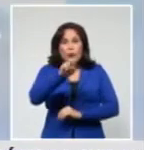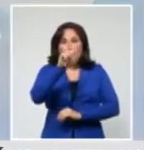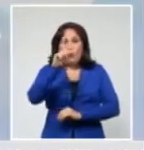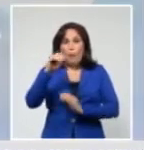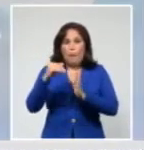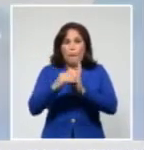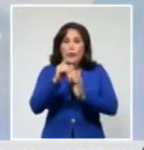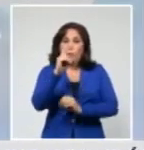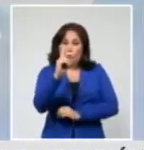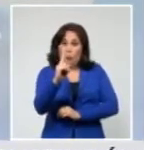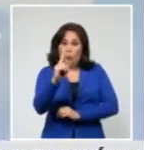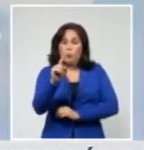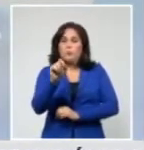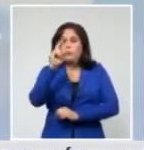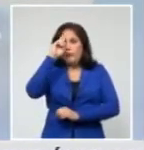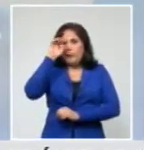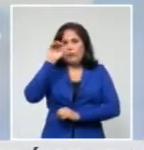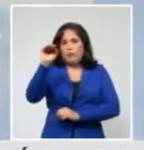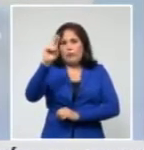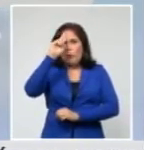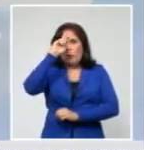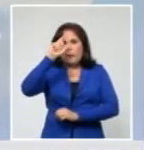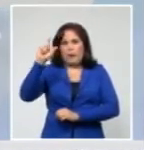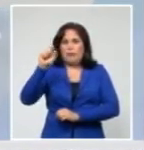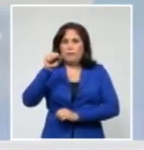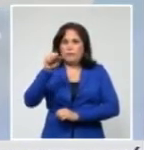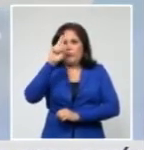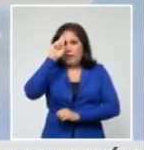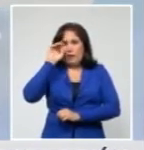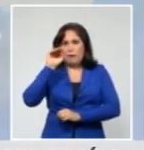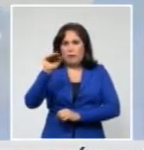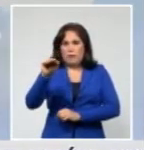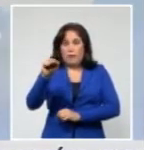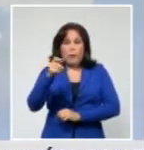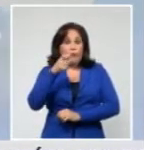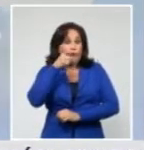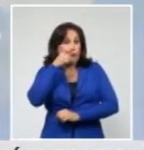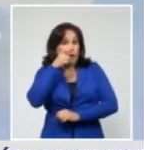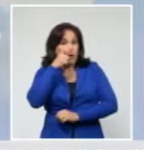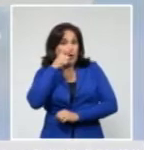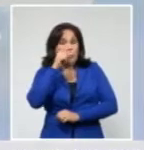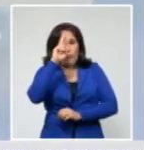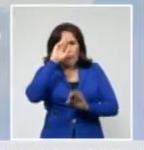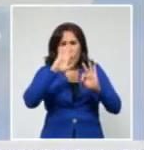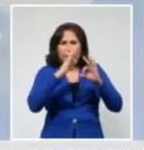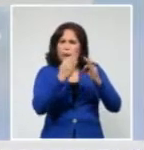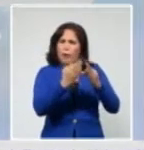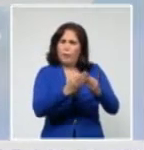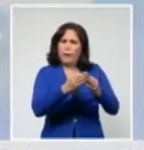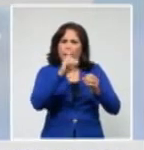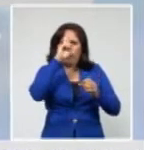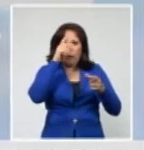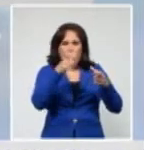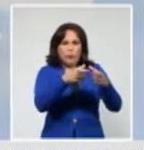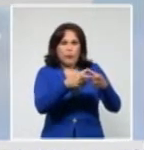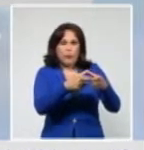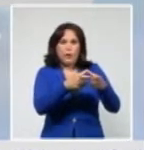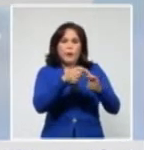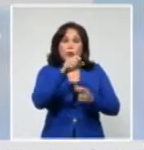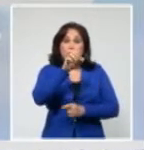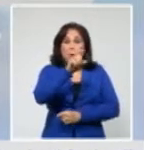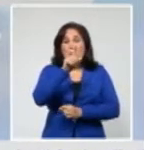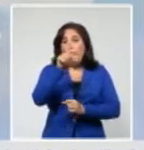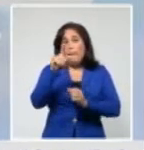Today, 2,001 people are hospitalized in Cuba. 95 are under observation. There are